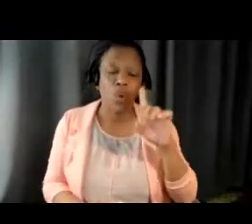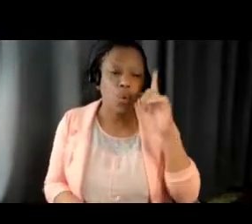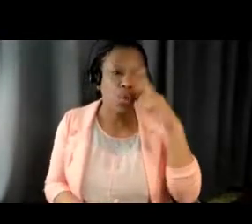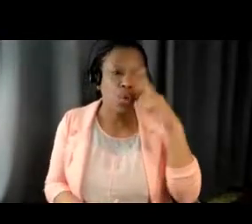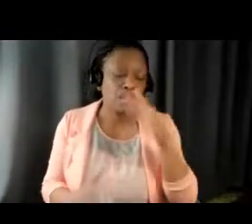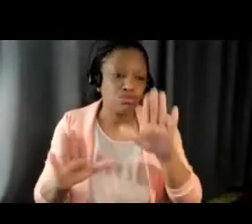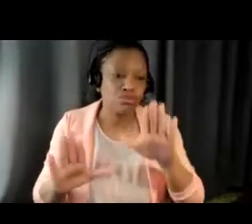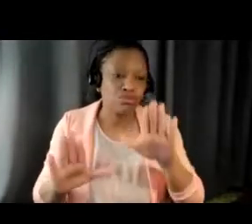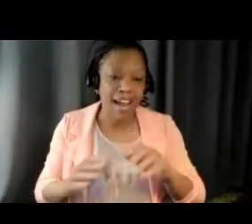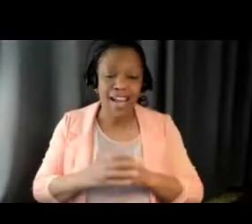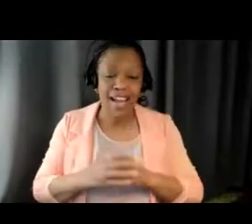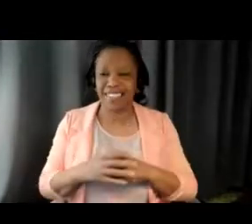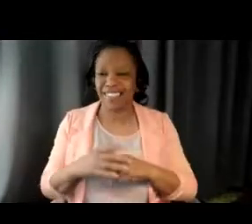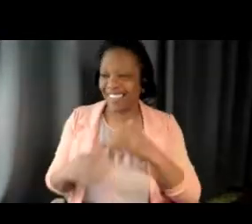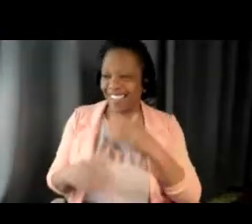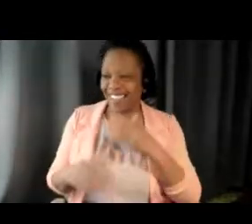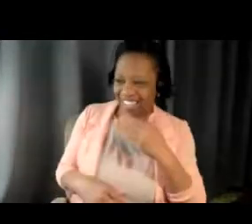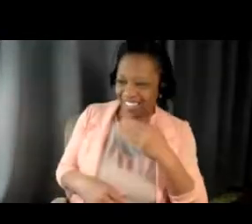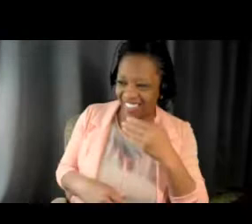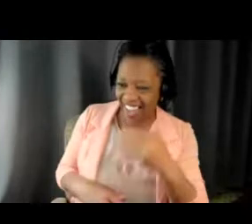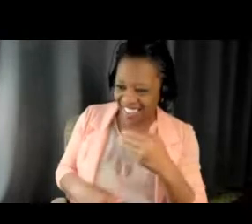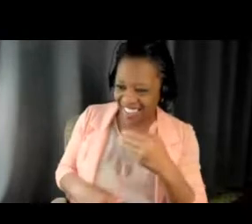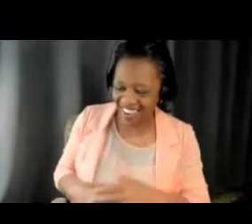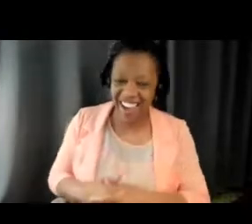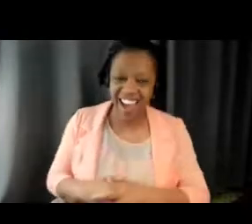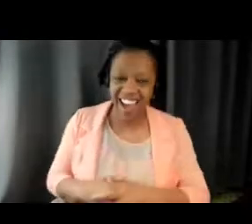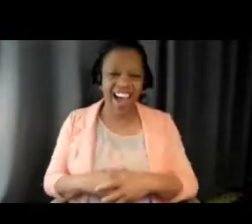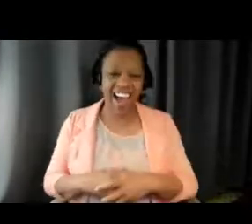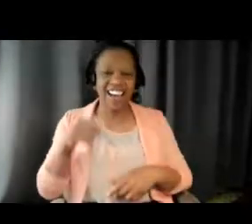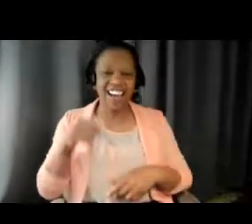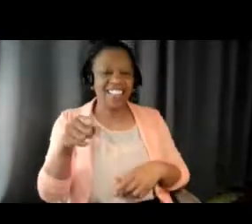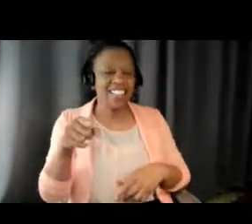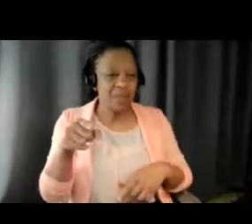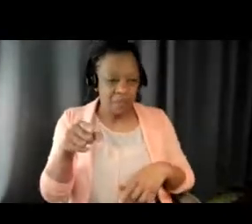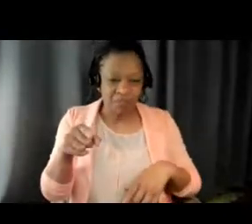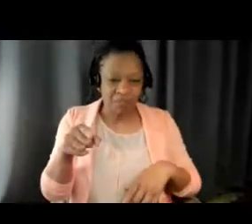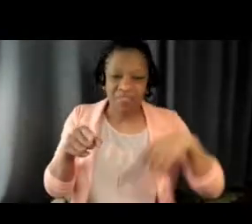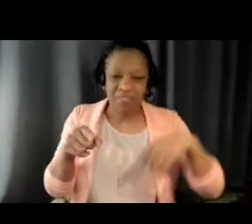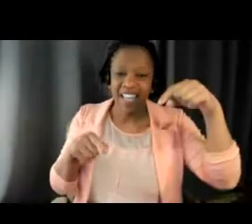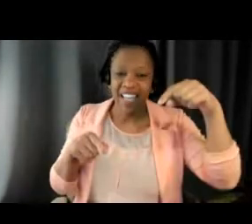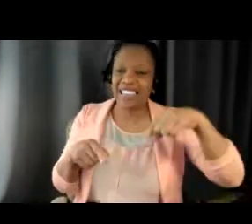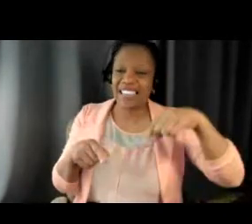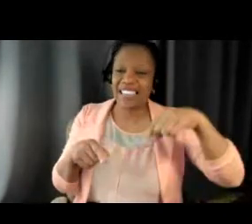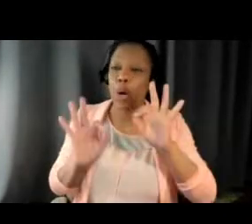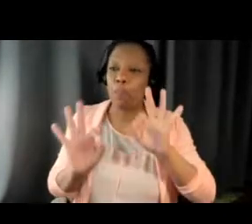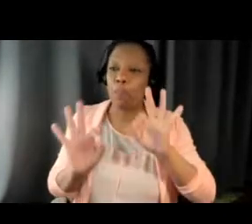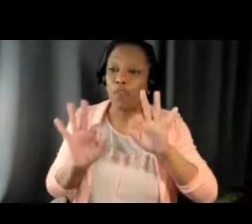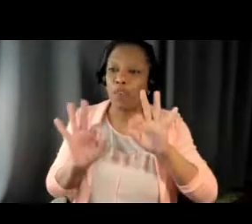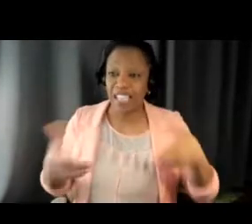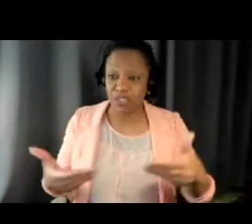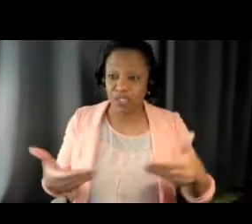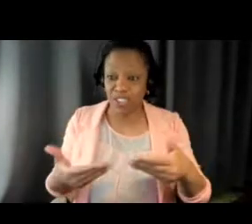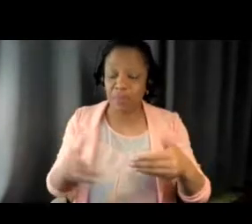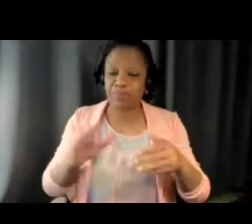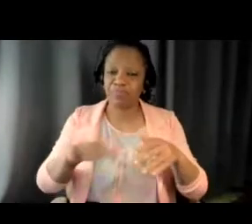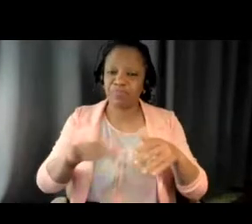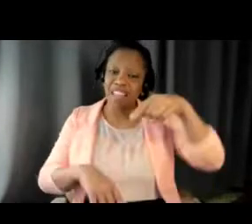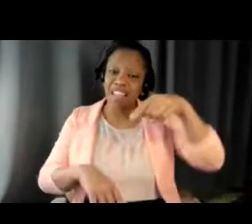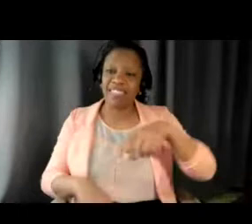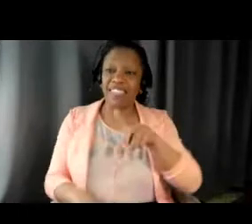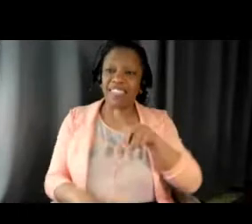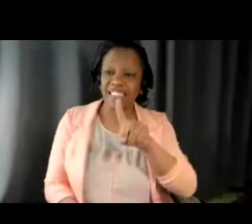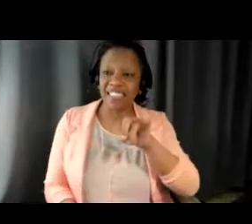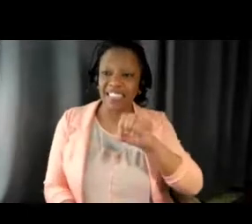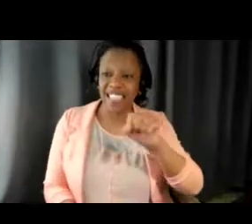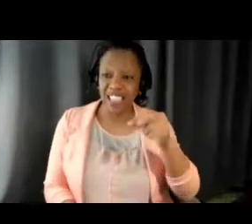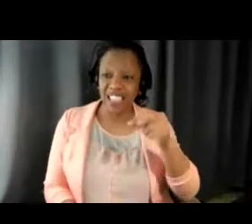just Yeah, so actually, I haven't introduced the dish yet. So this is a perfect introduction. So this dish, Ms. Butler, thank you for